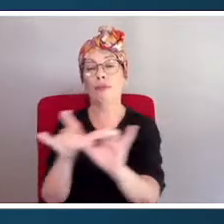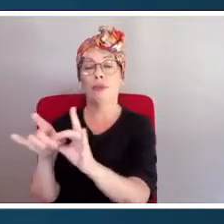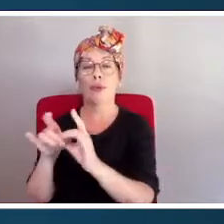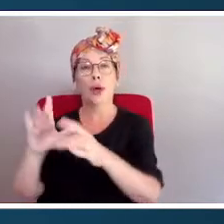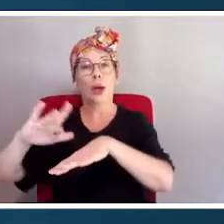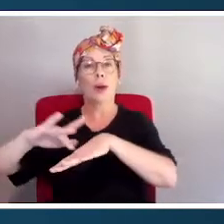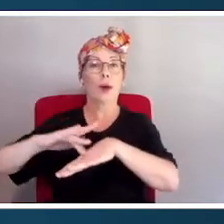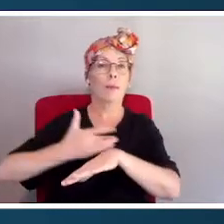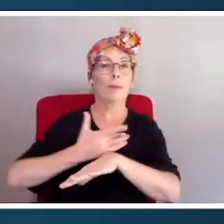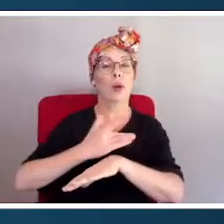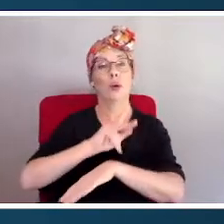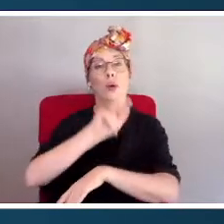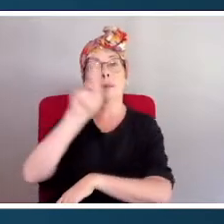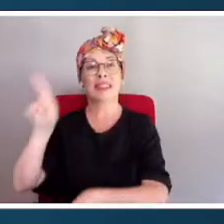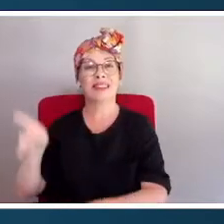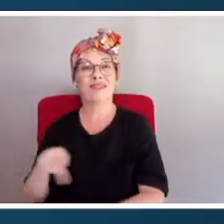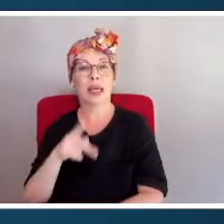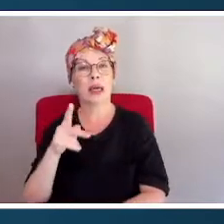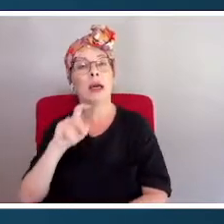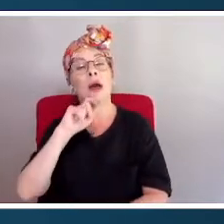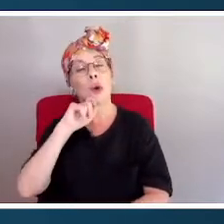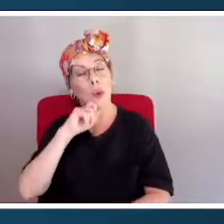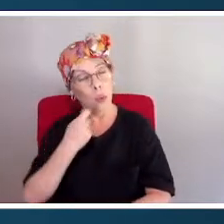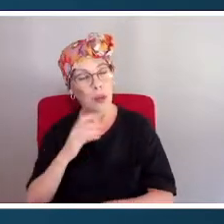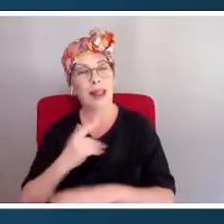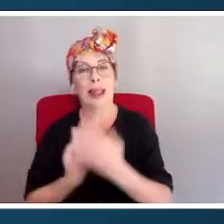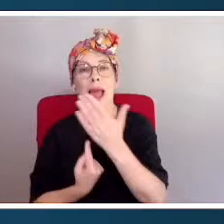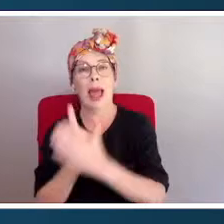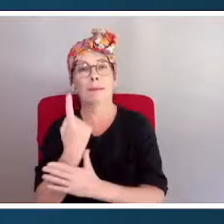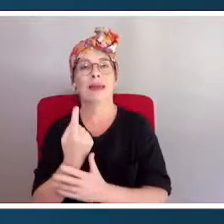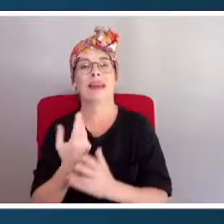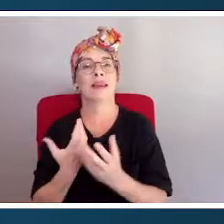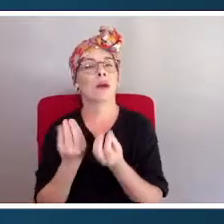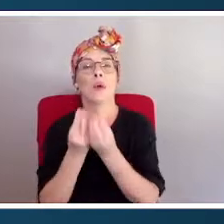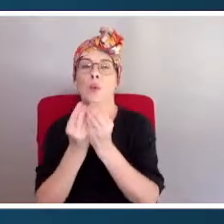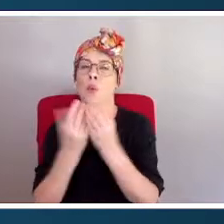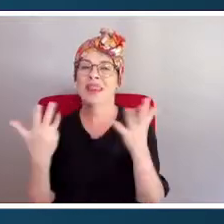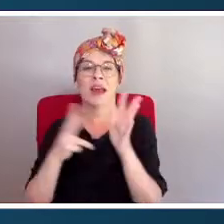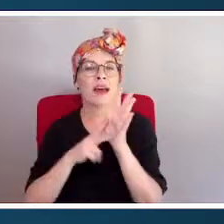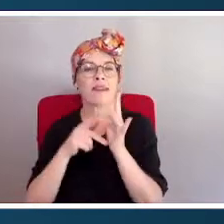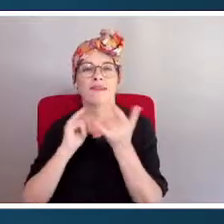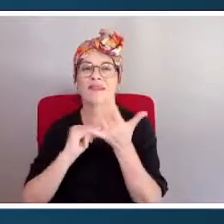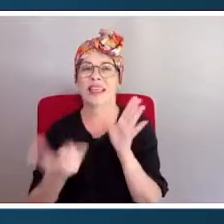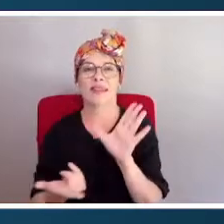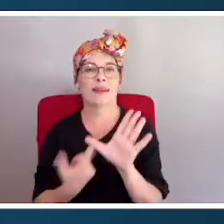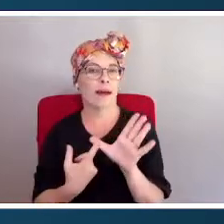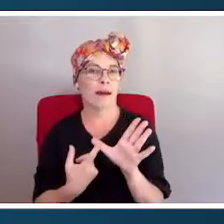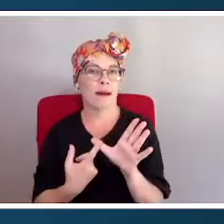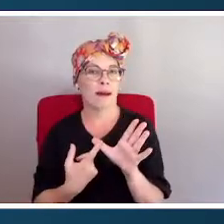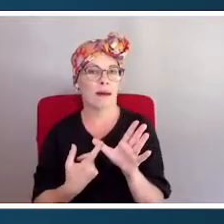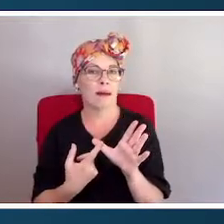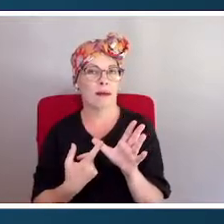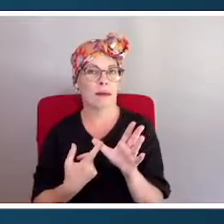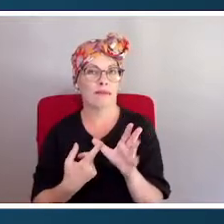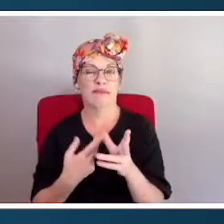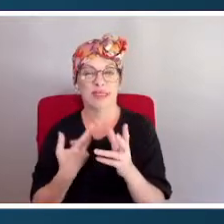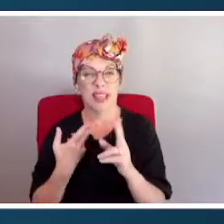of visa-free movement of people. It cannot arise without it, not a